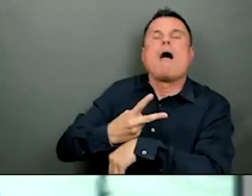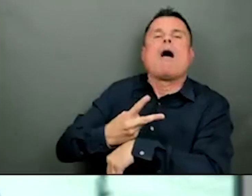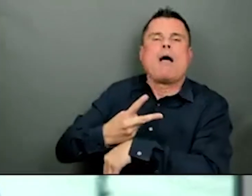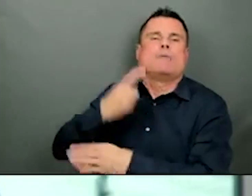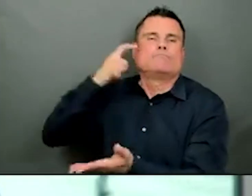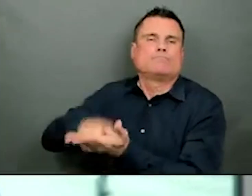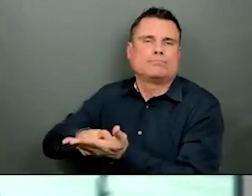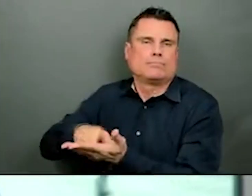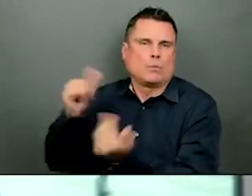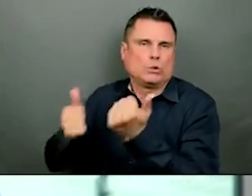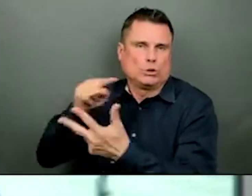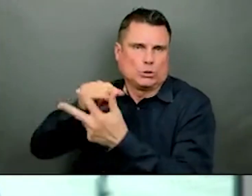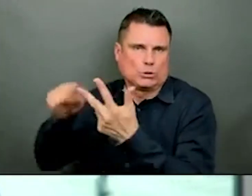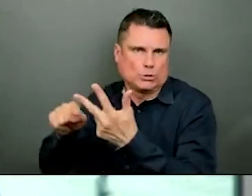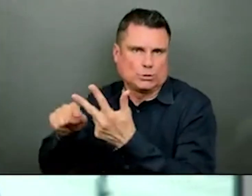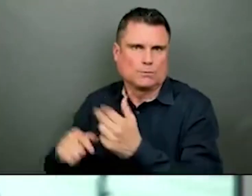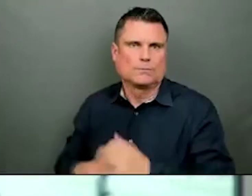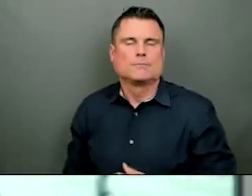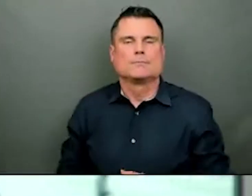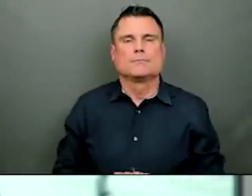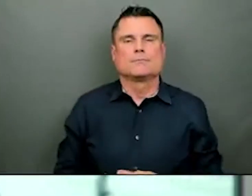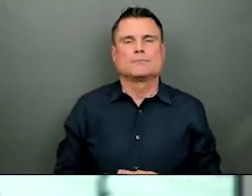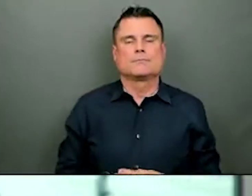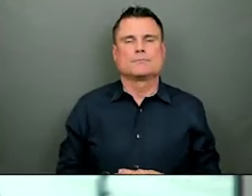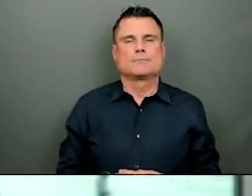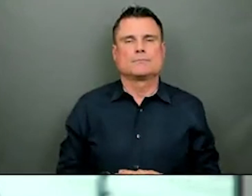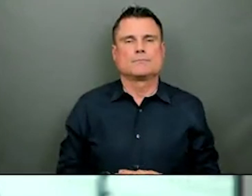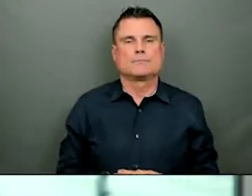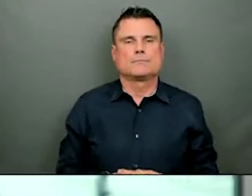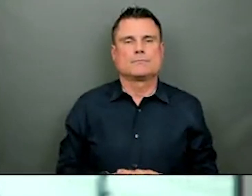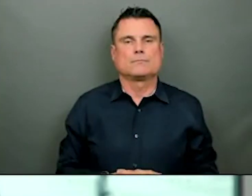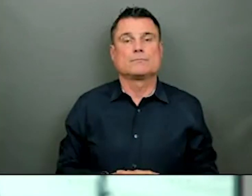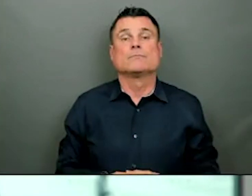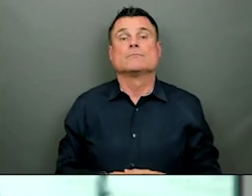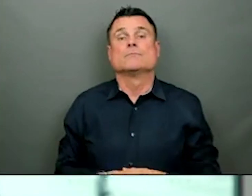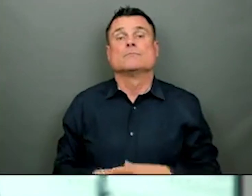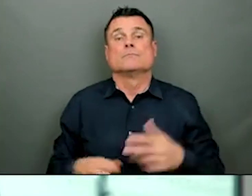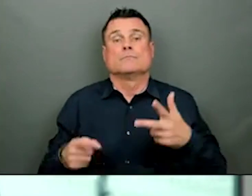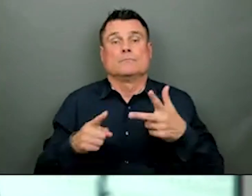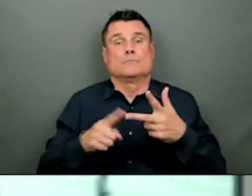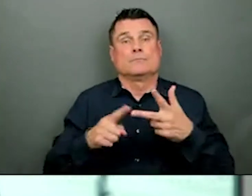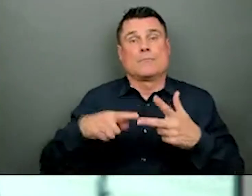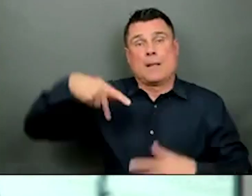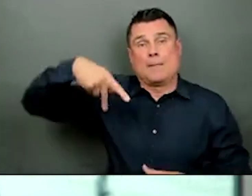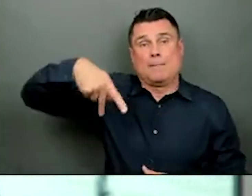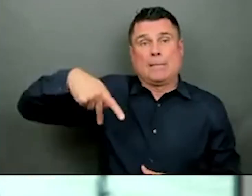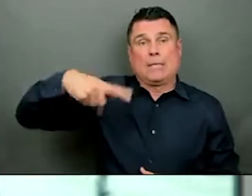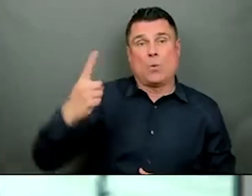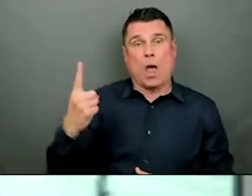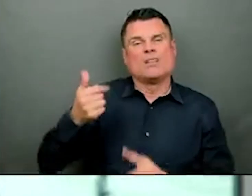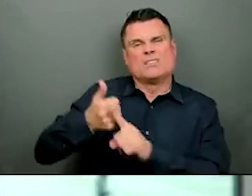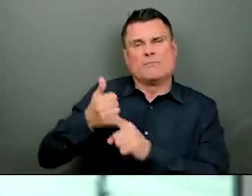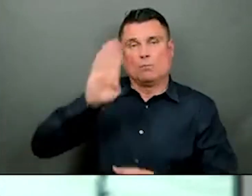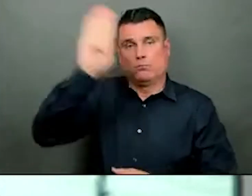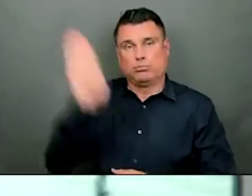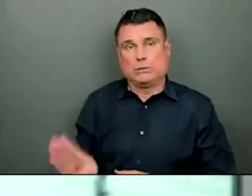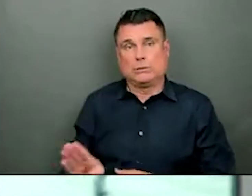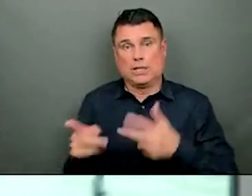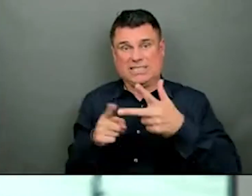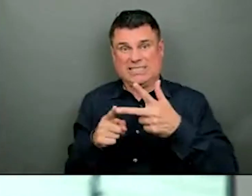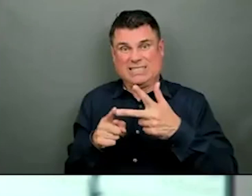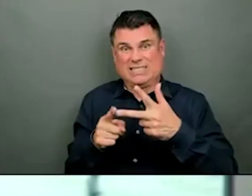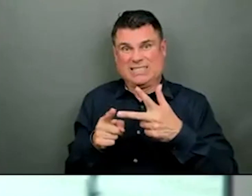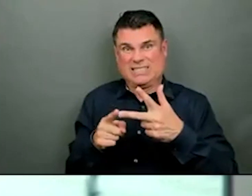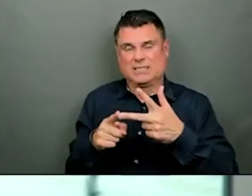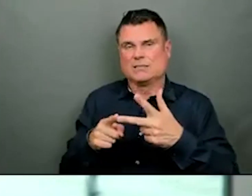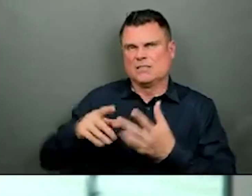Vancouver Coastal and Whistler, and some of that has spread to other parts of the province in very small numbers, but we are watching very carefully